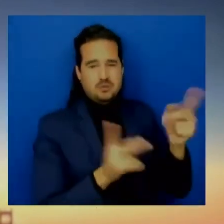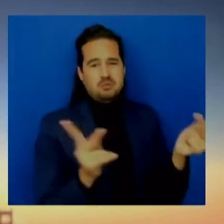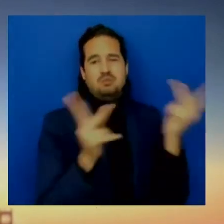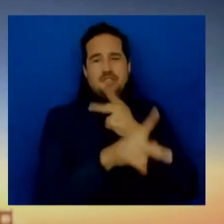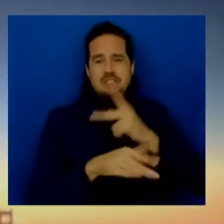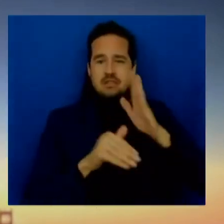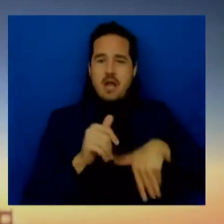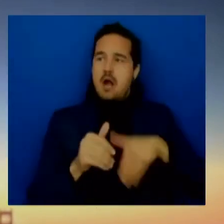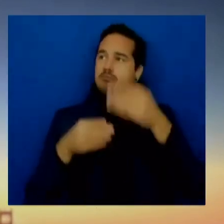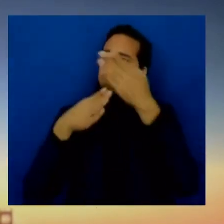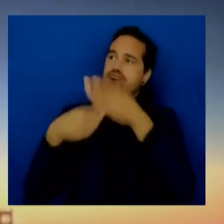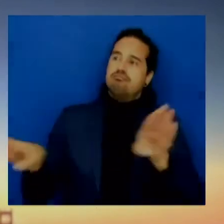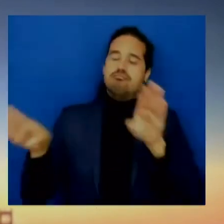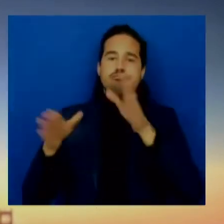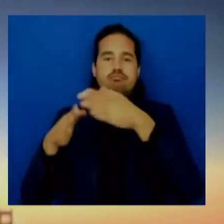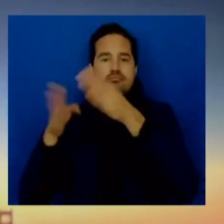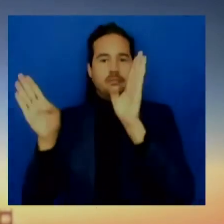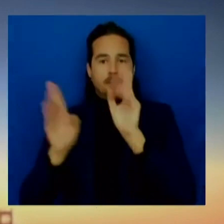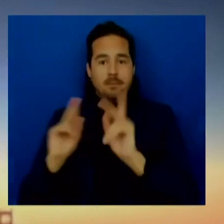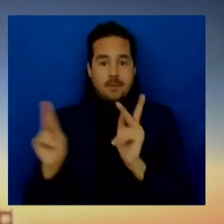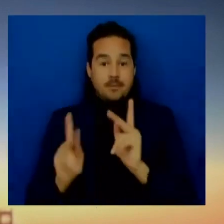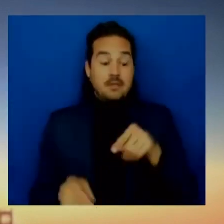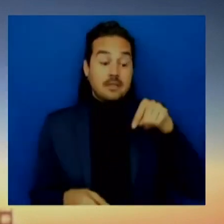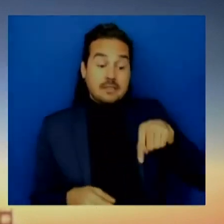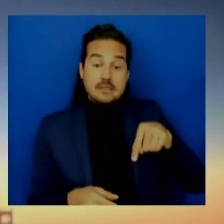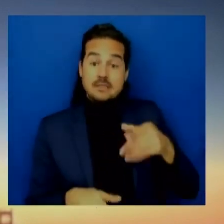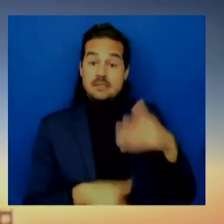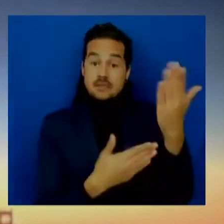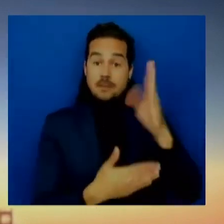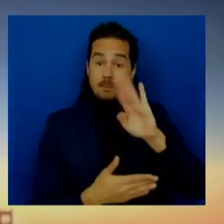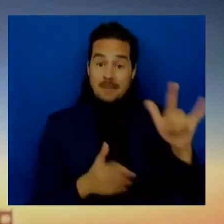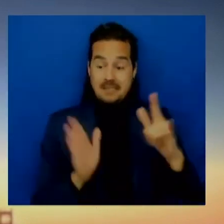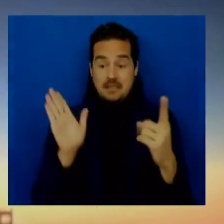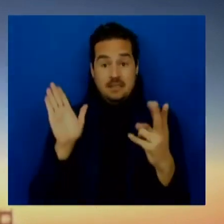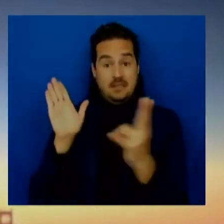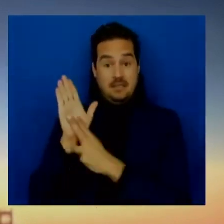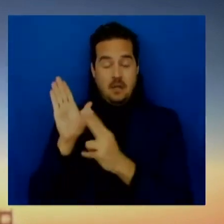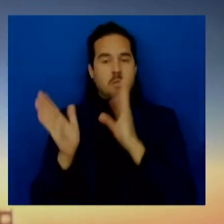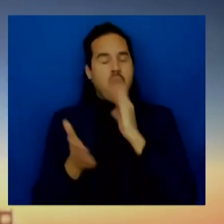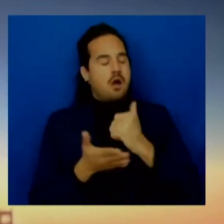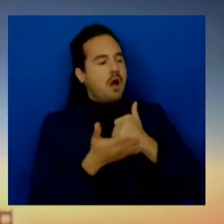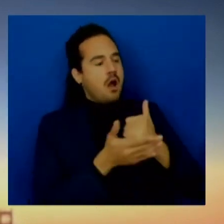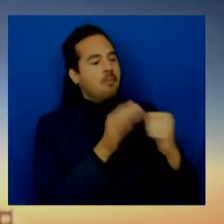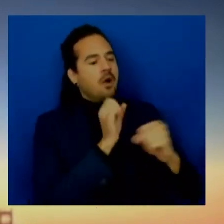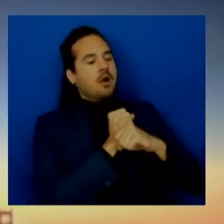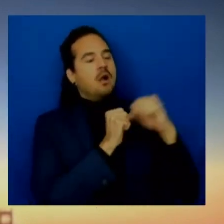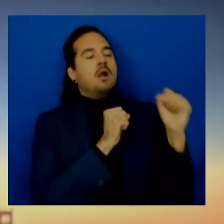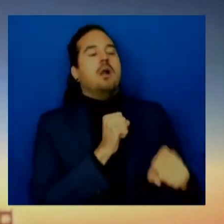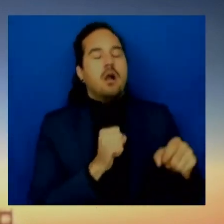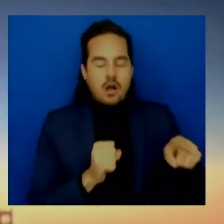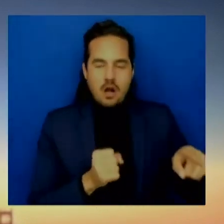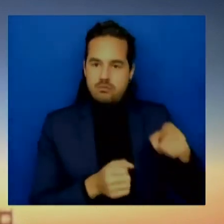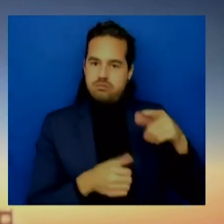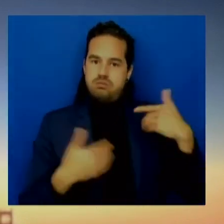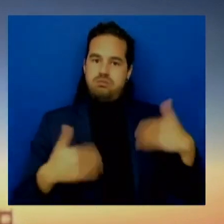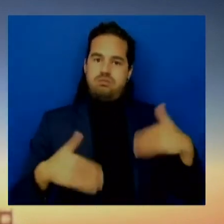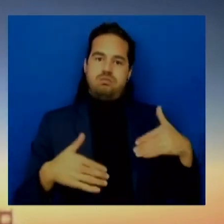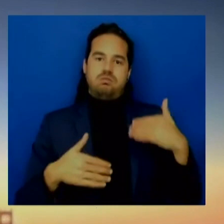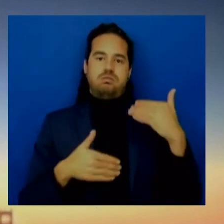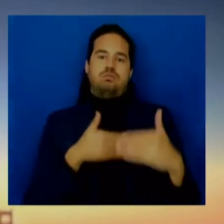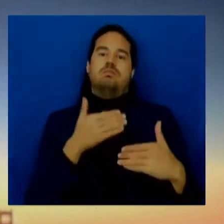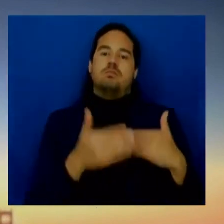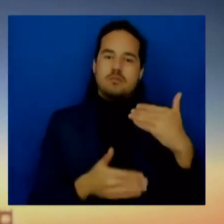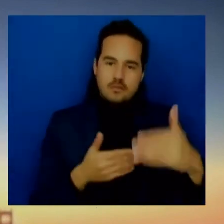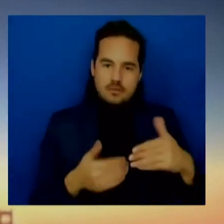think the pro tem said, right, which is ensuring that there is stability in those homes and